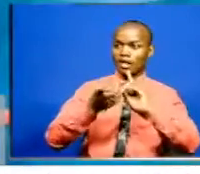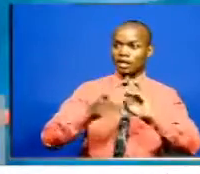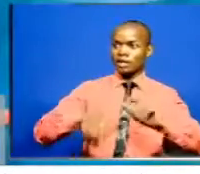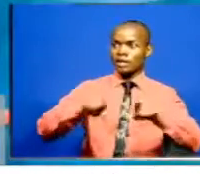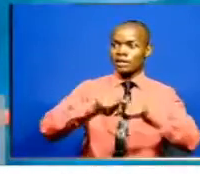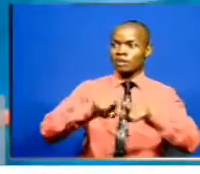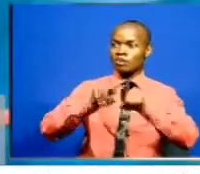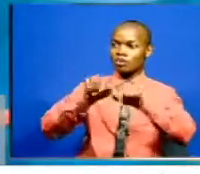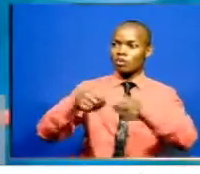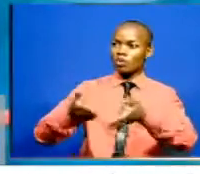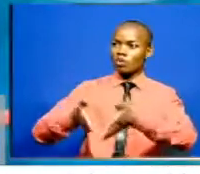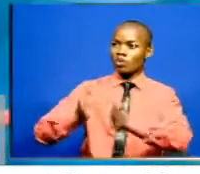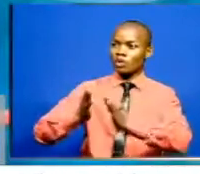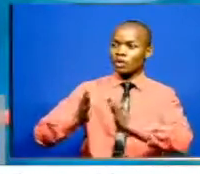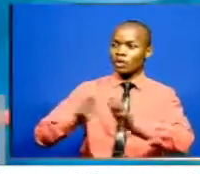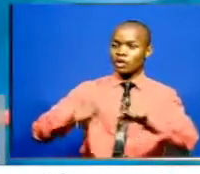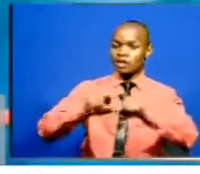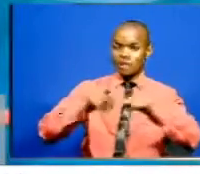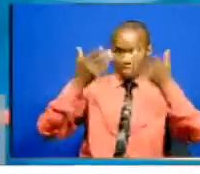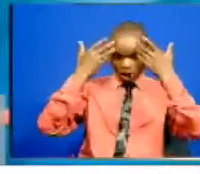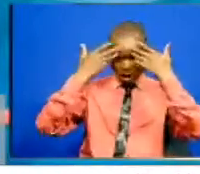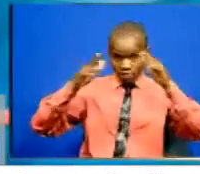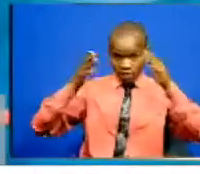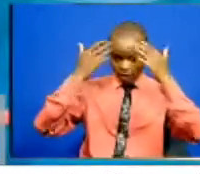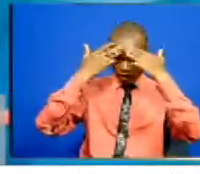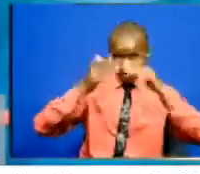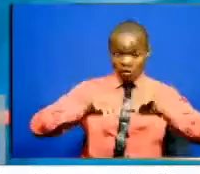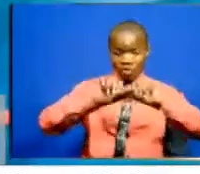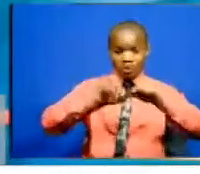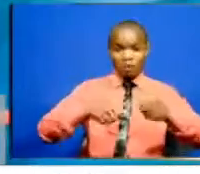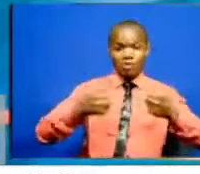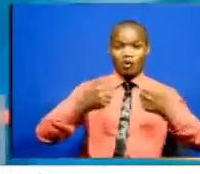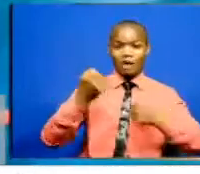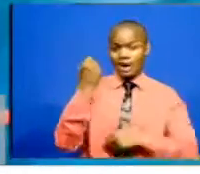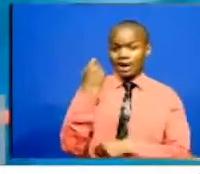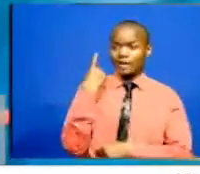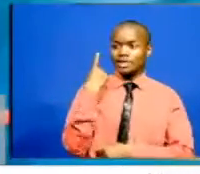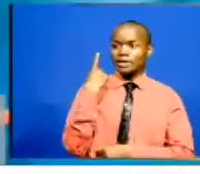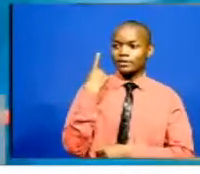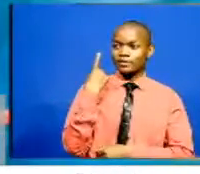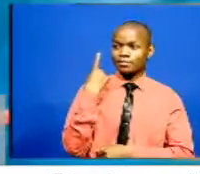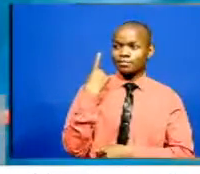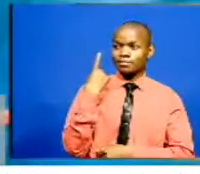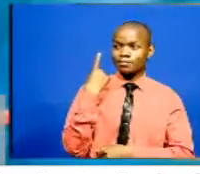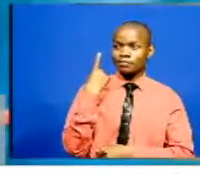building, with awareness raising, for them to understand that,